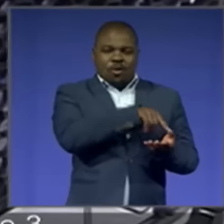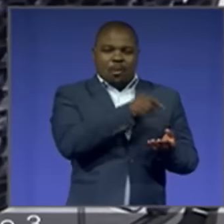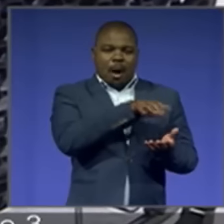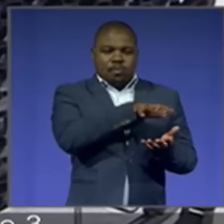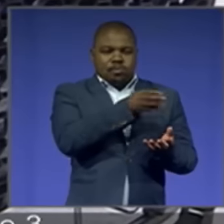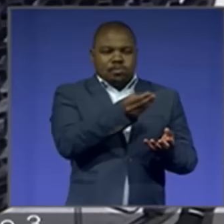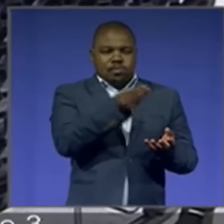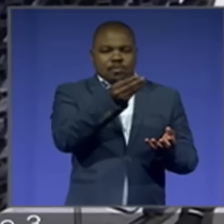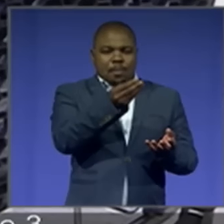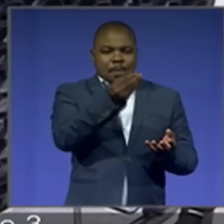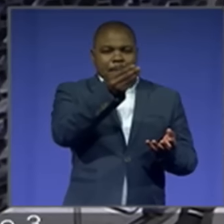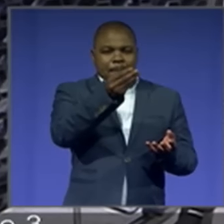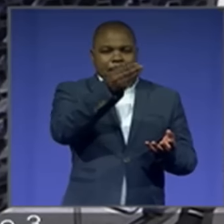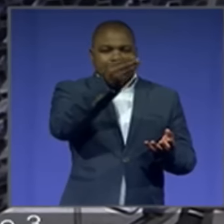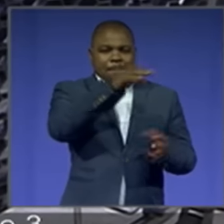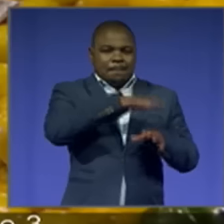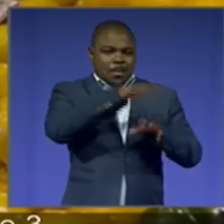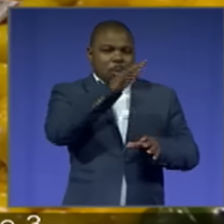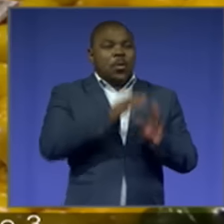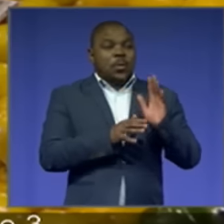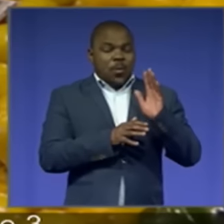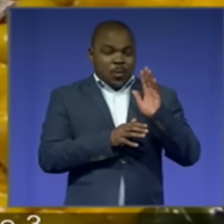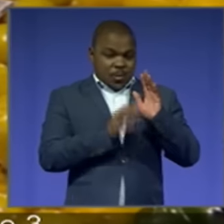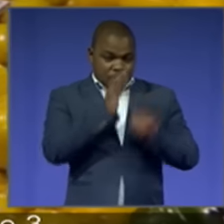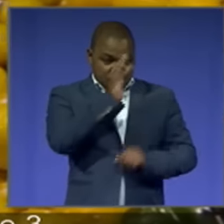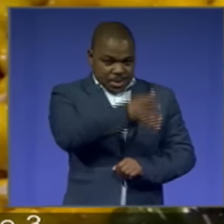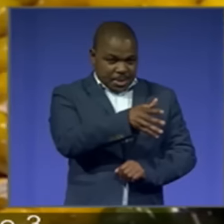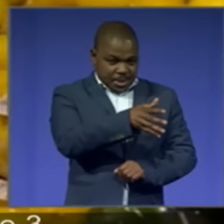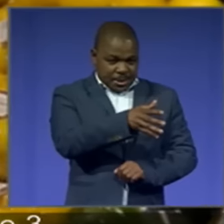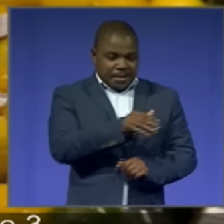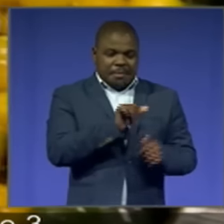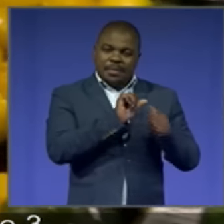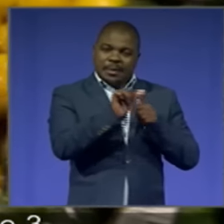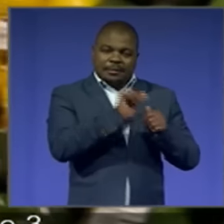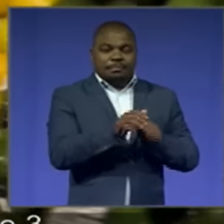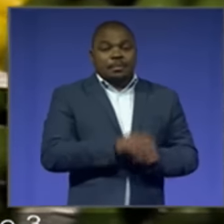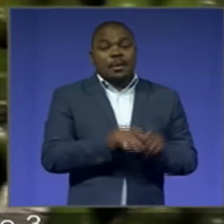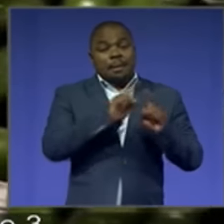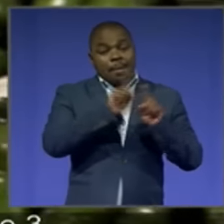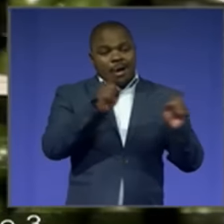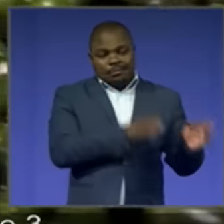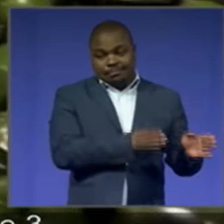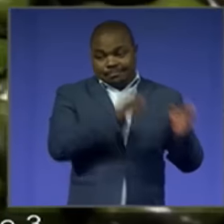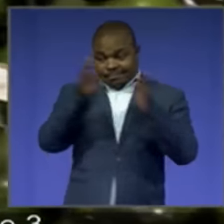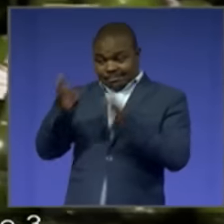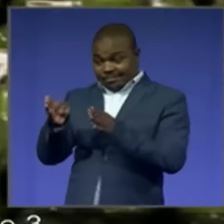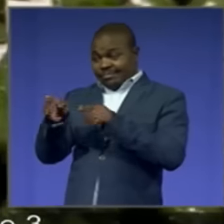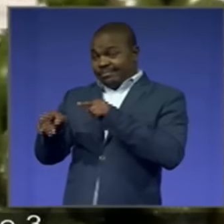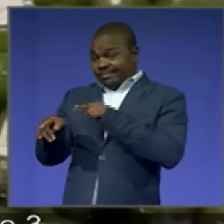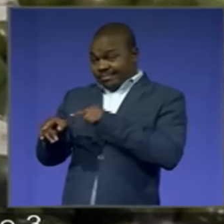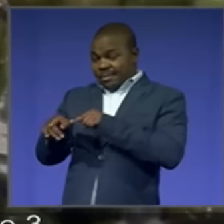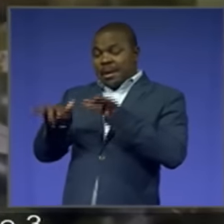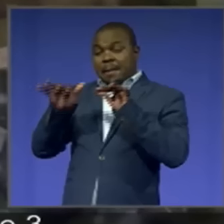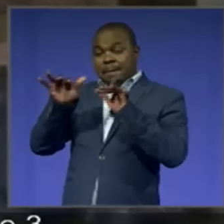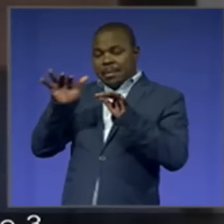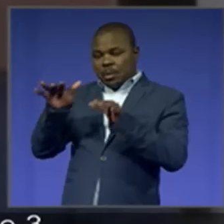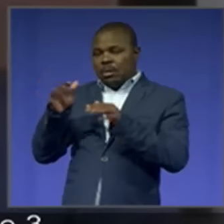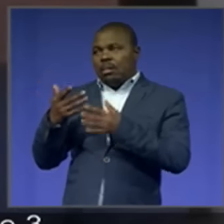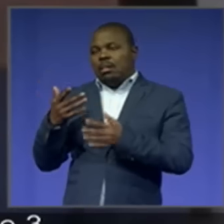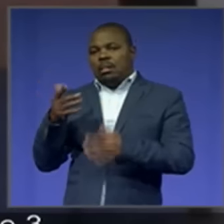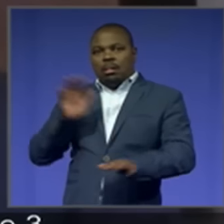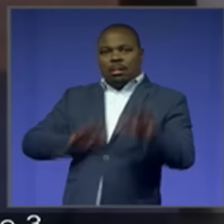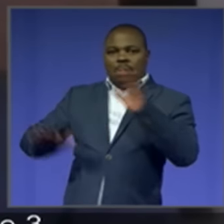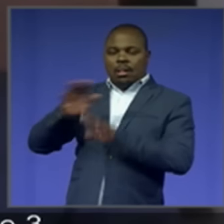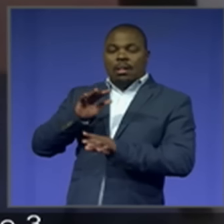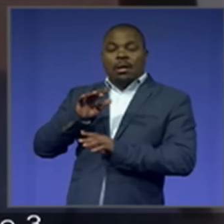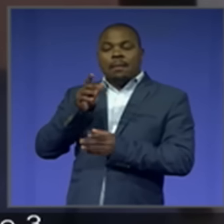nyoloha. Ke hore the returns on the investments di a ntlafala. Fela batho bao o tla fumana hore ba tla imelwa ke bao